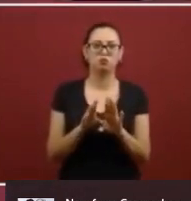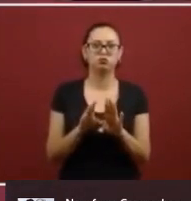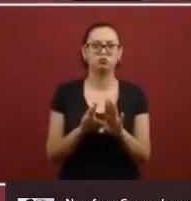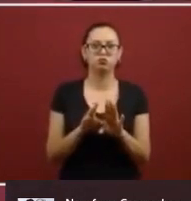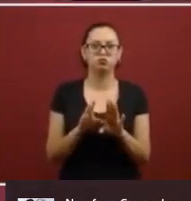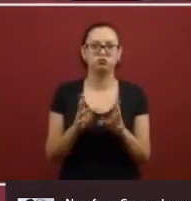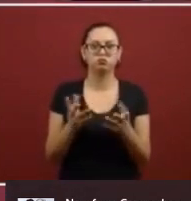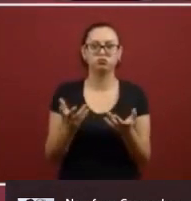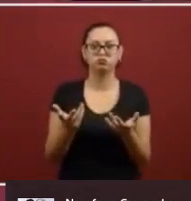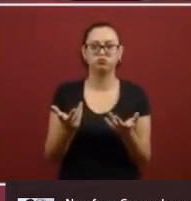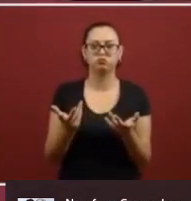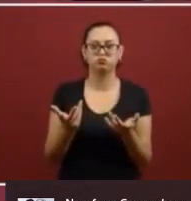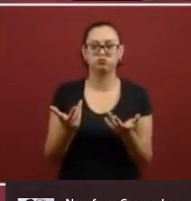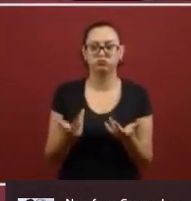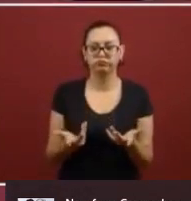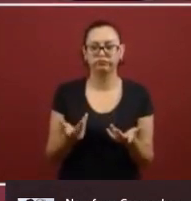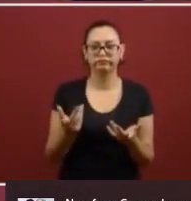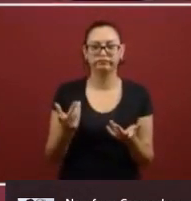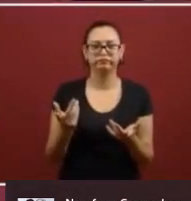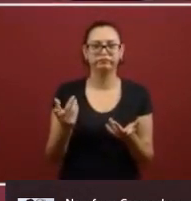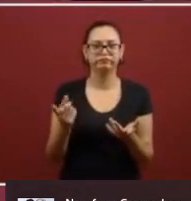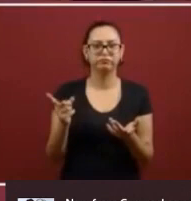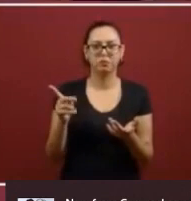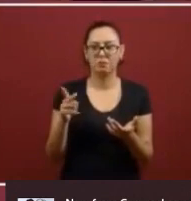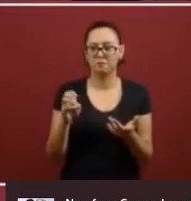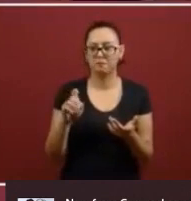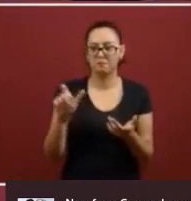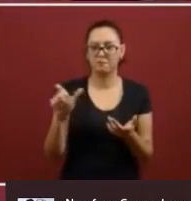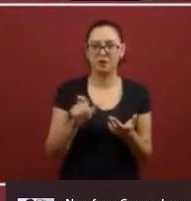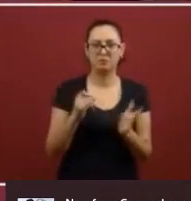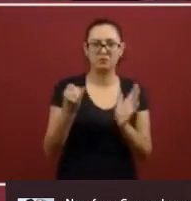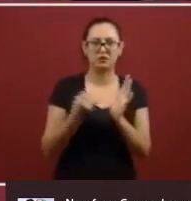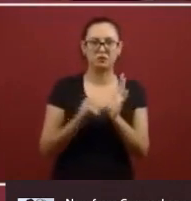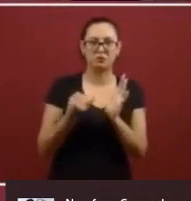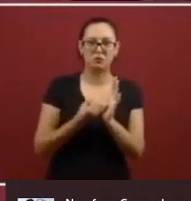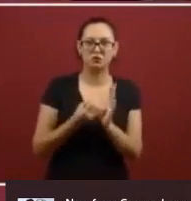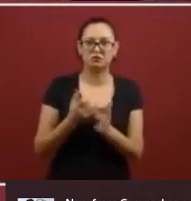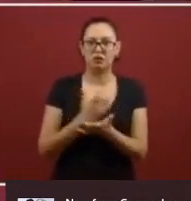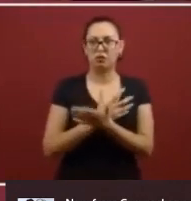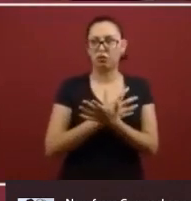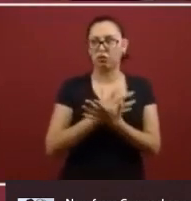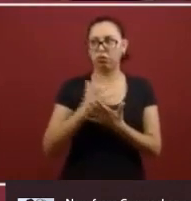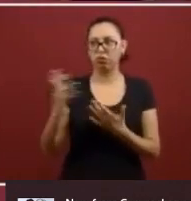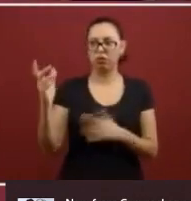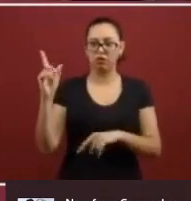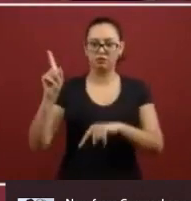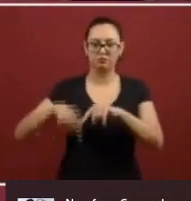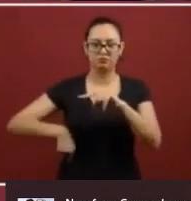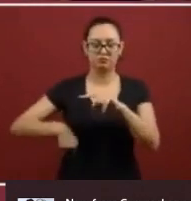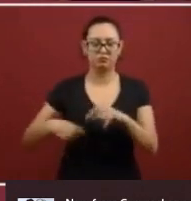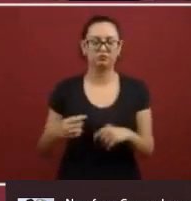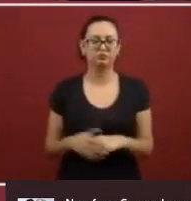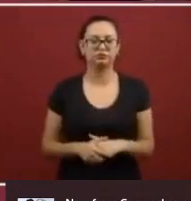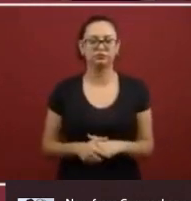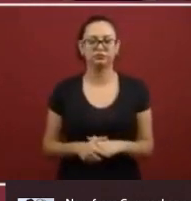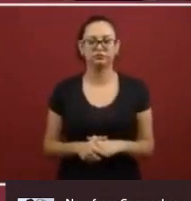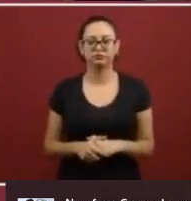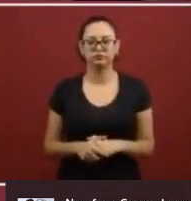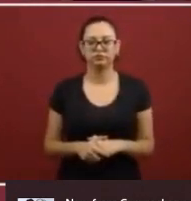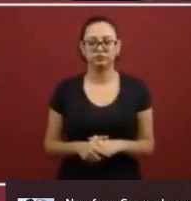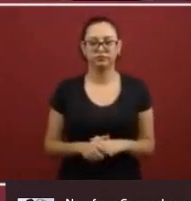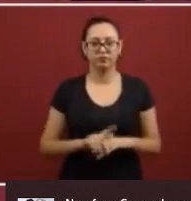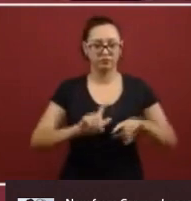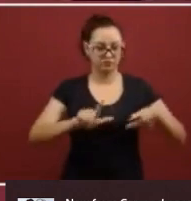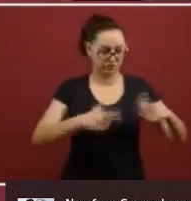that? los impuestos y derechos a Pemex para que The se fortalezca. taxes Bueno, from pues existía Pemex, ese fondo. because Y luego they've me